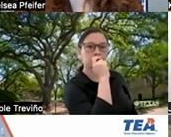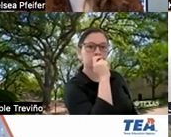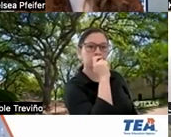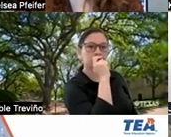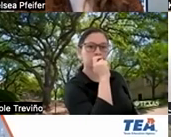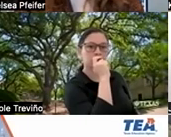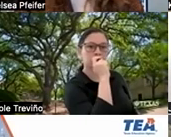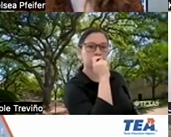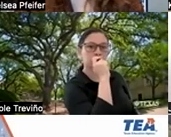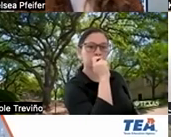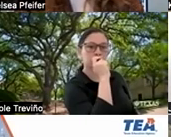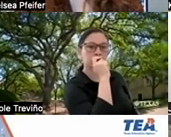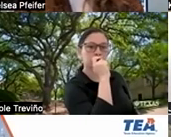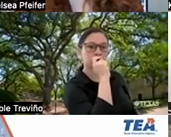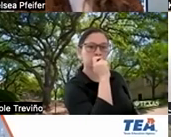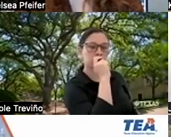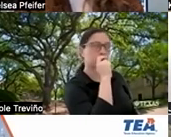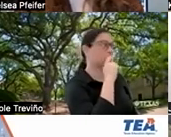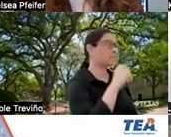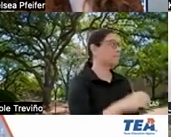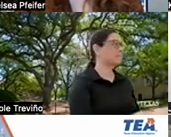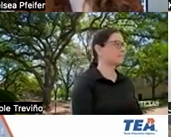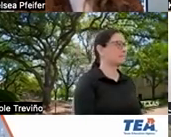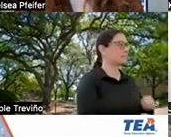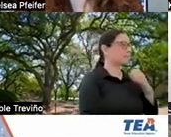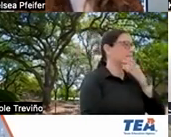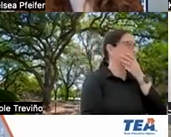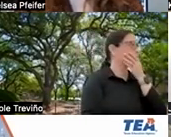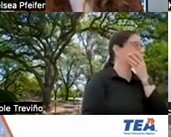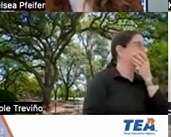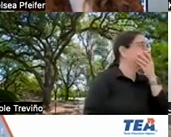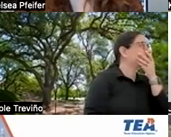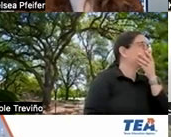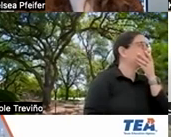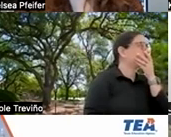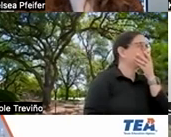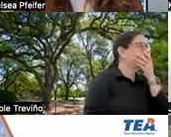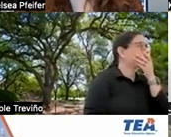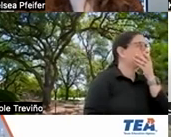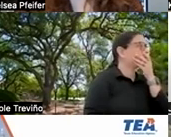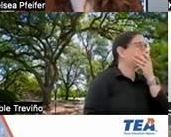in there, they're not going to be able to give that to children and families.